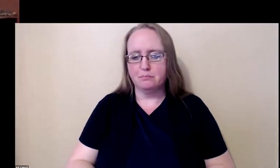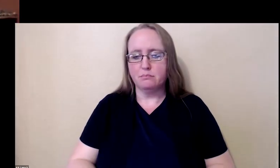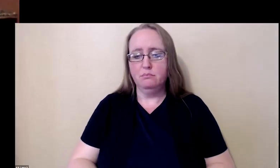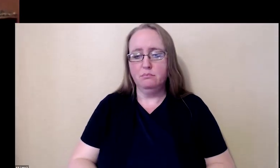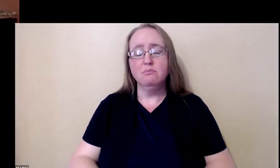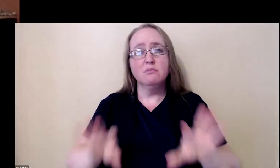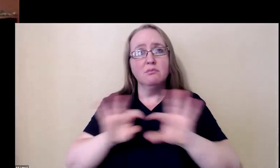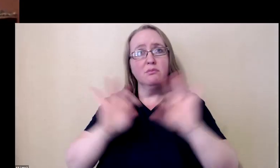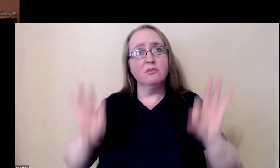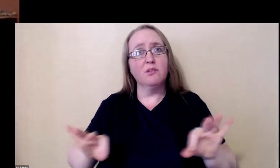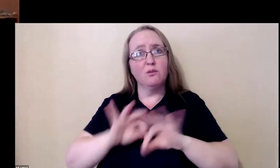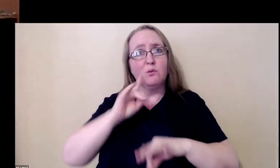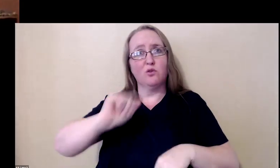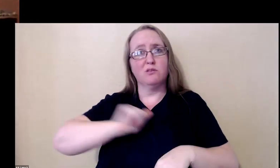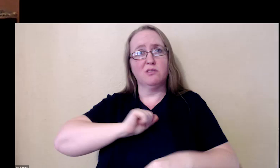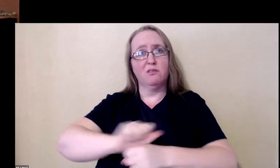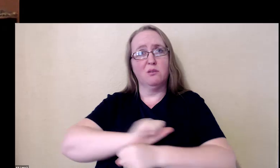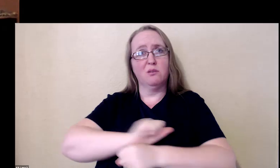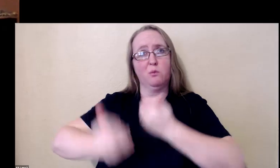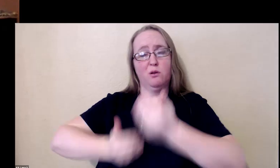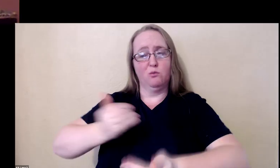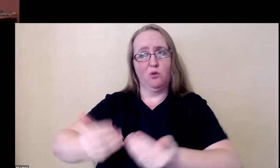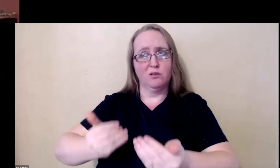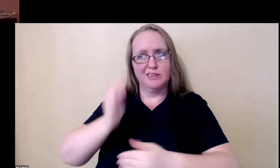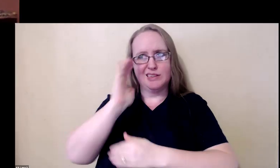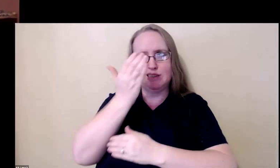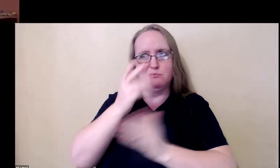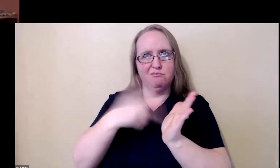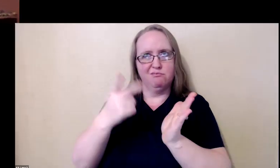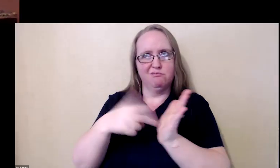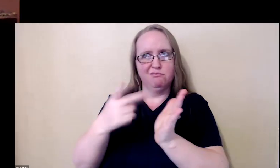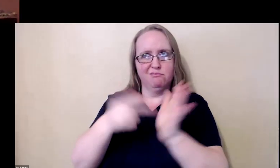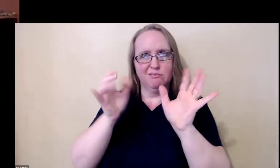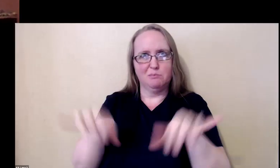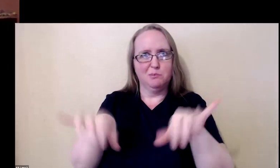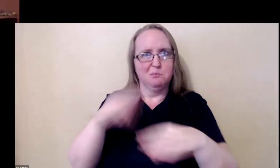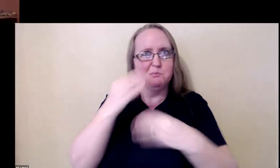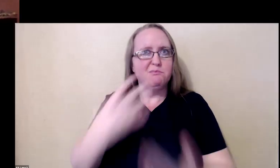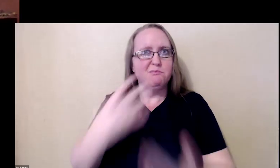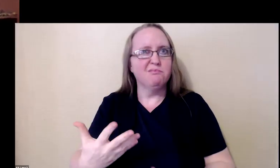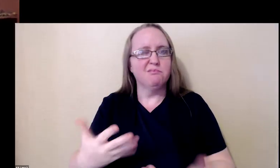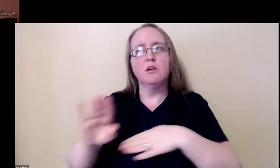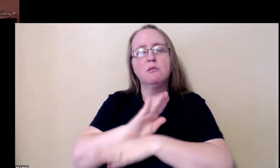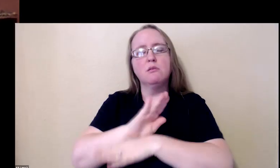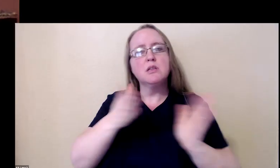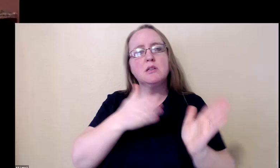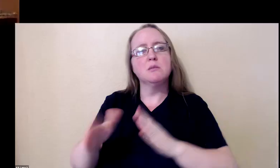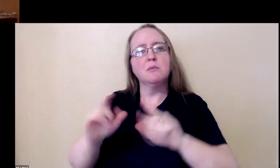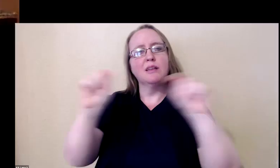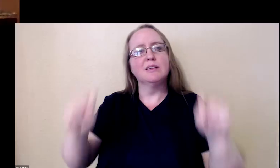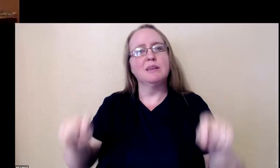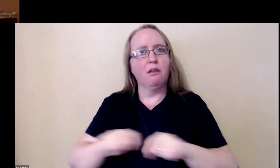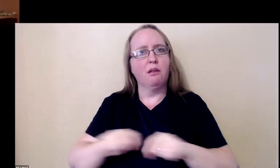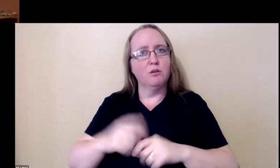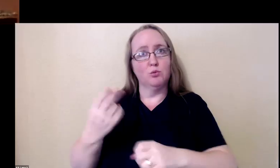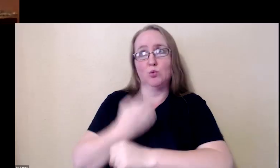for self-employment process appear to be duplicative, and the business plan template, which is used for VR,